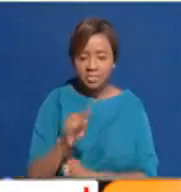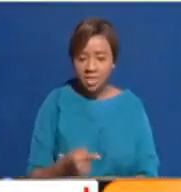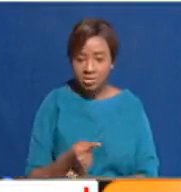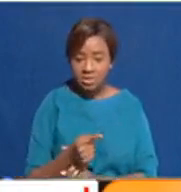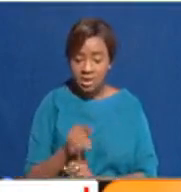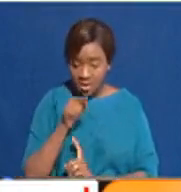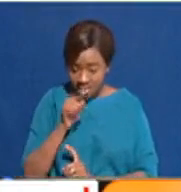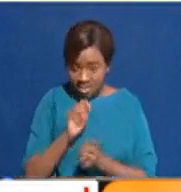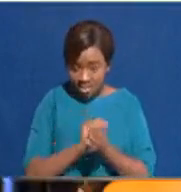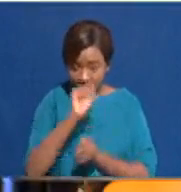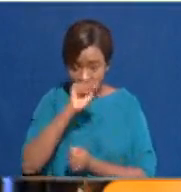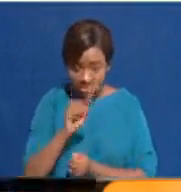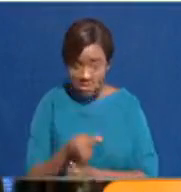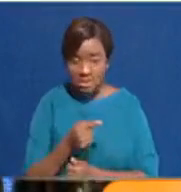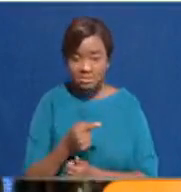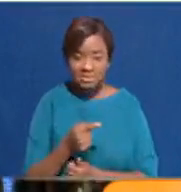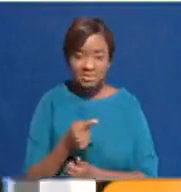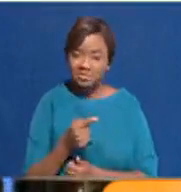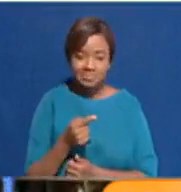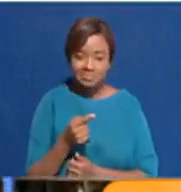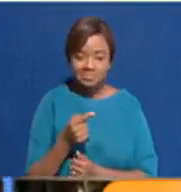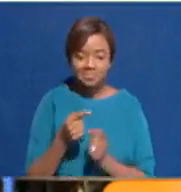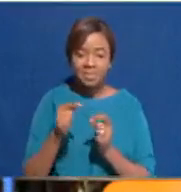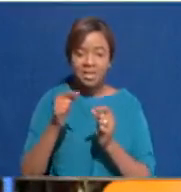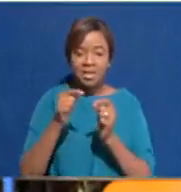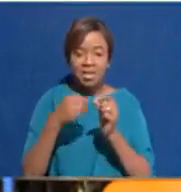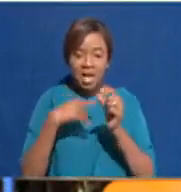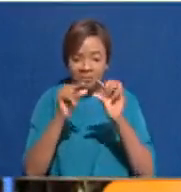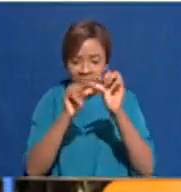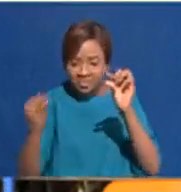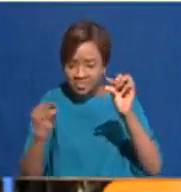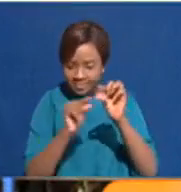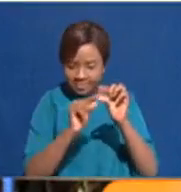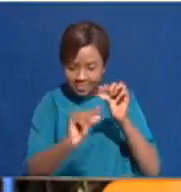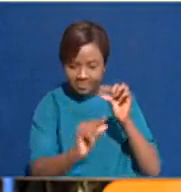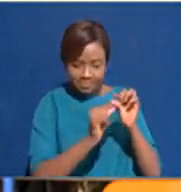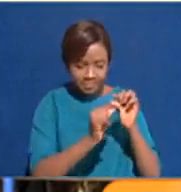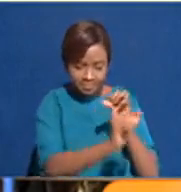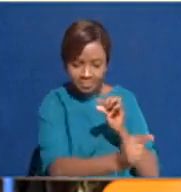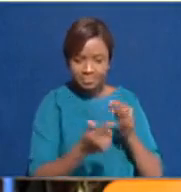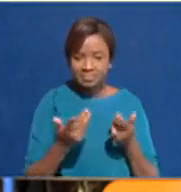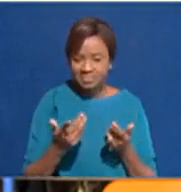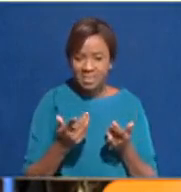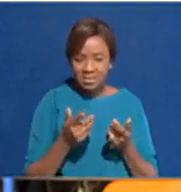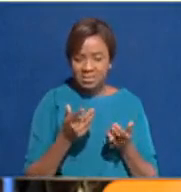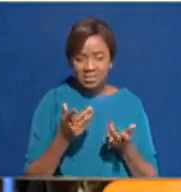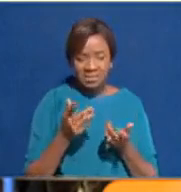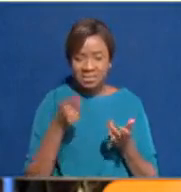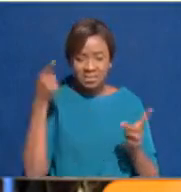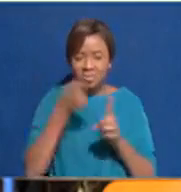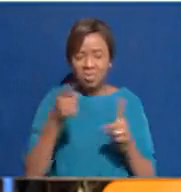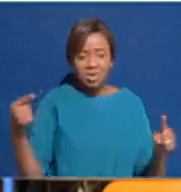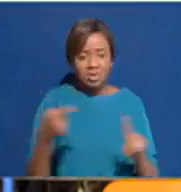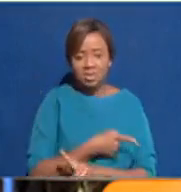That 15,000 has different components in there. Its management are completely different from